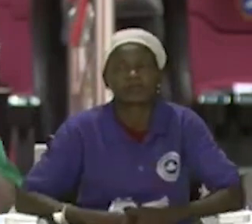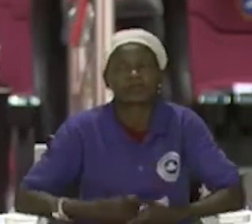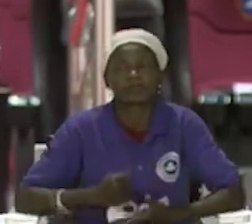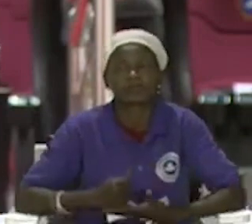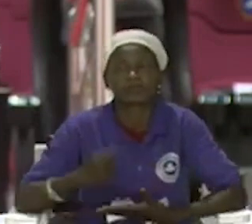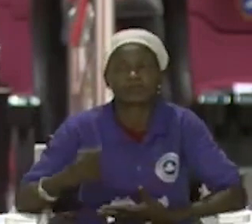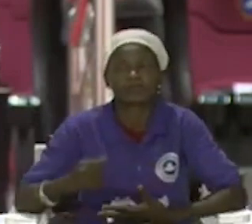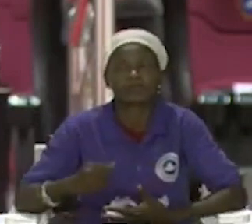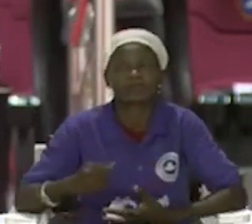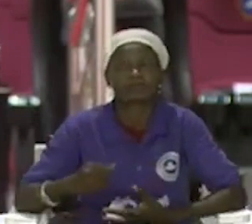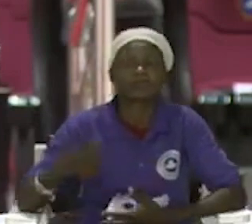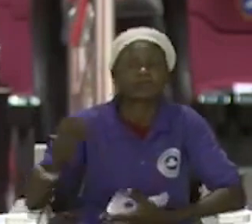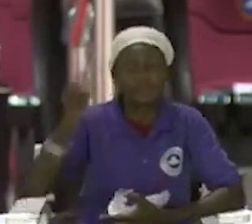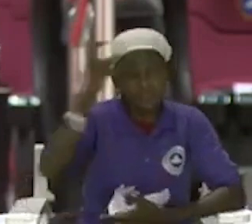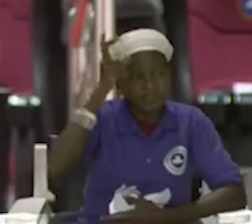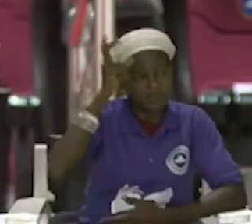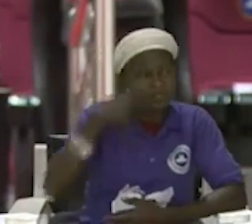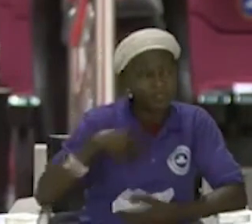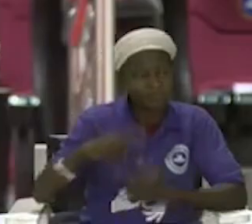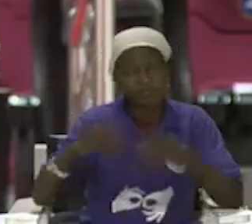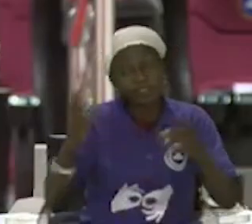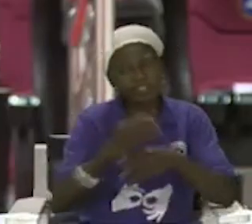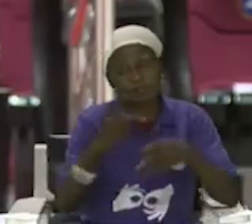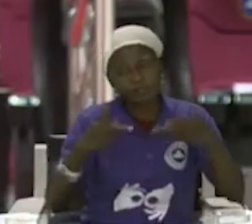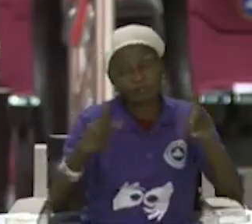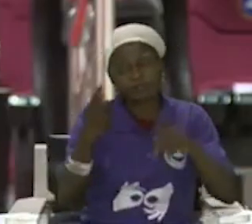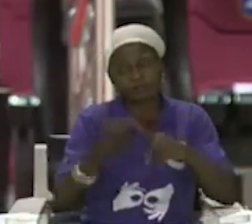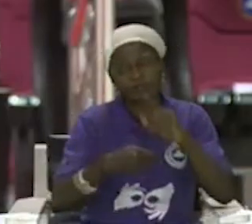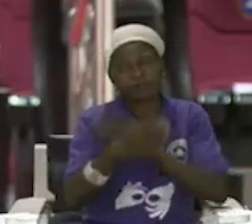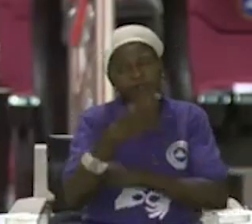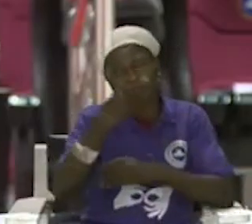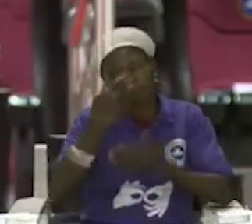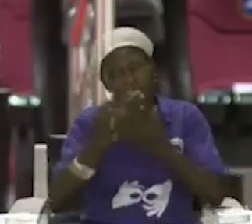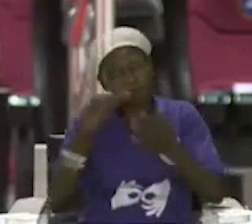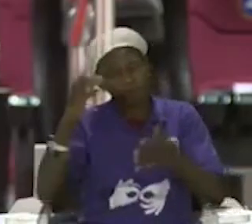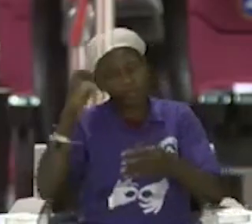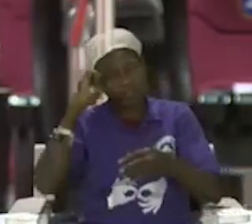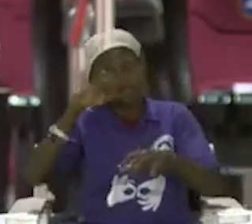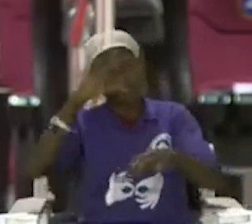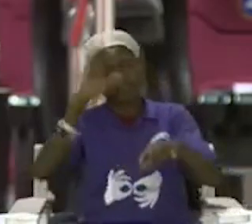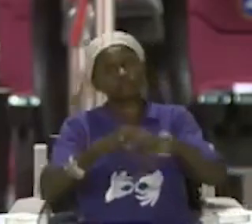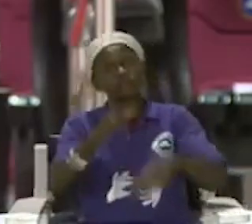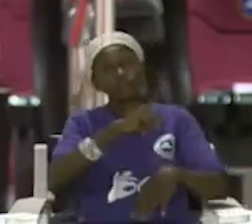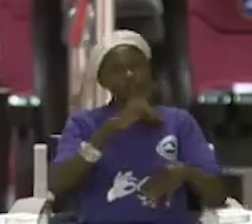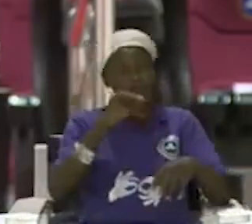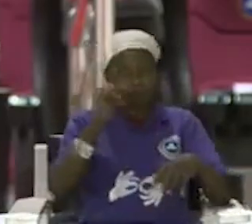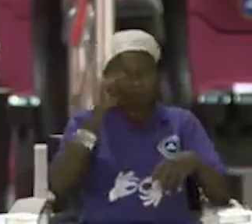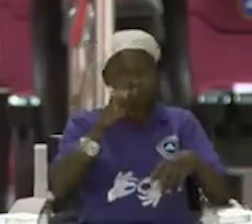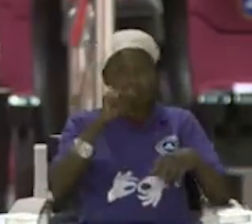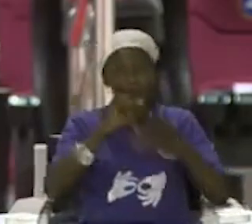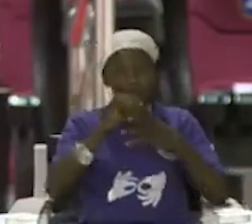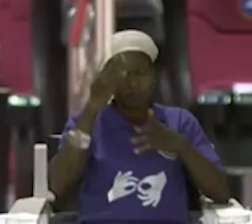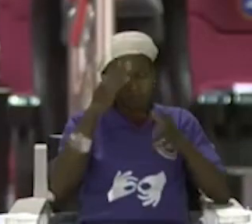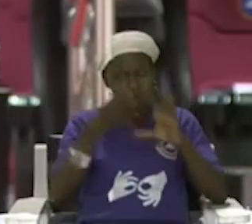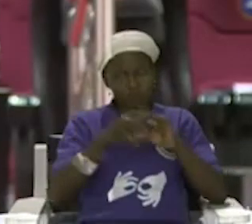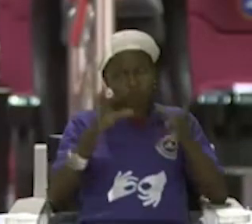You see, the devil has to take permission from him before he can touch you. I'm sure you know the story of Job.